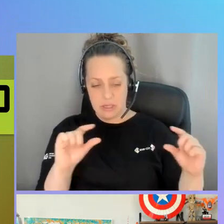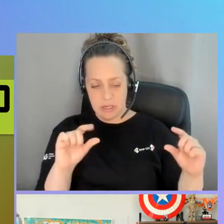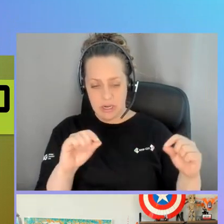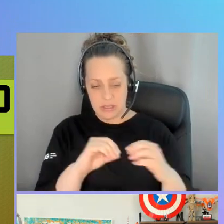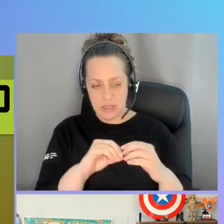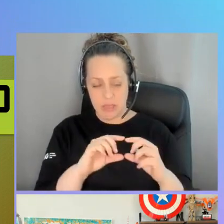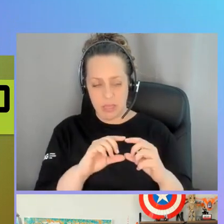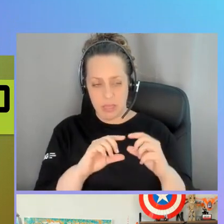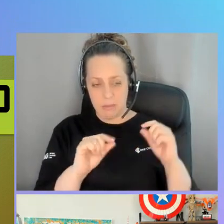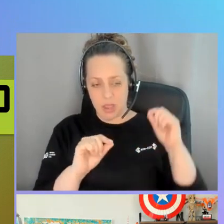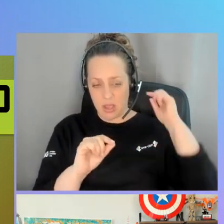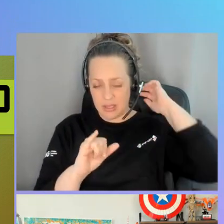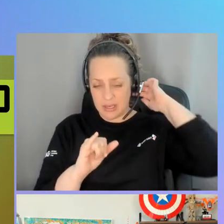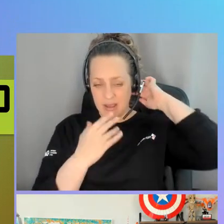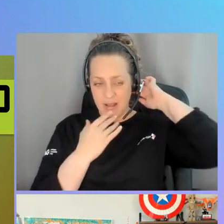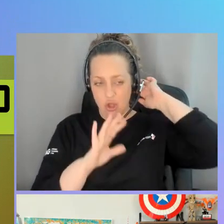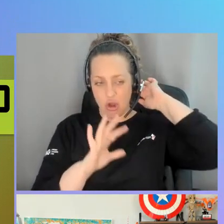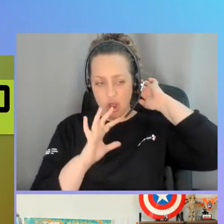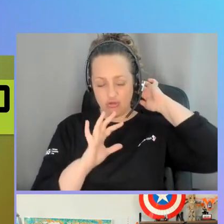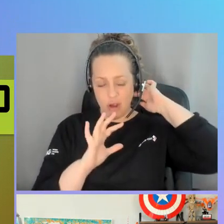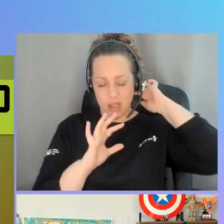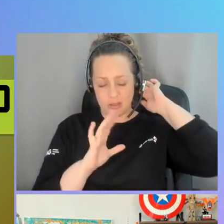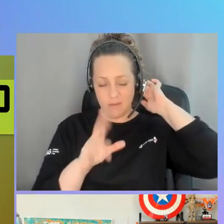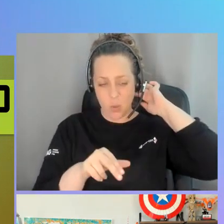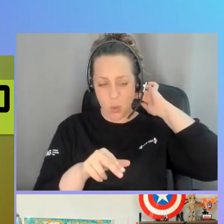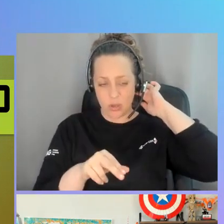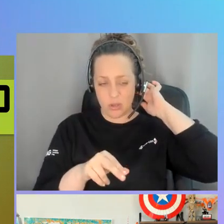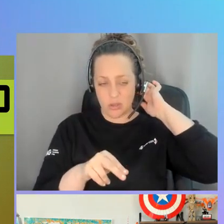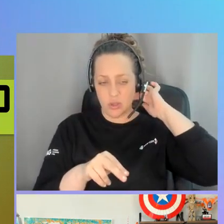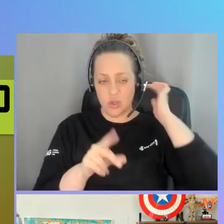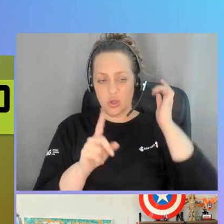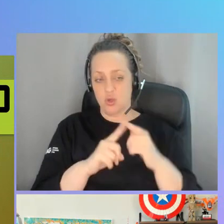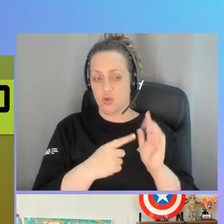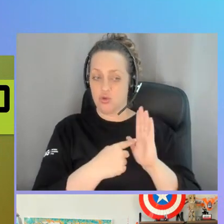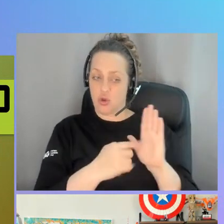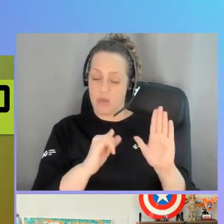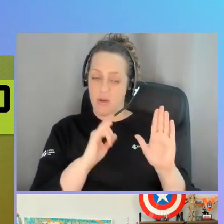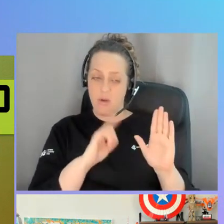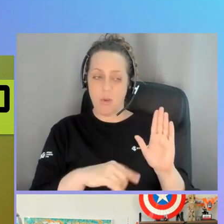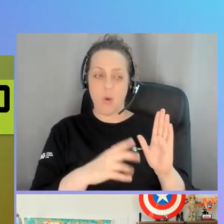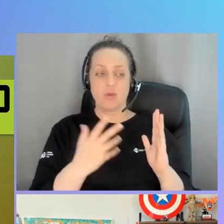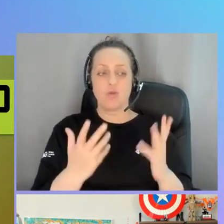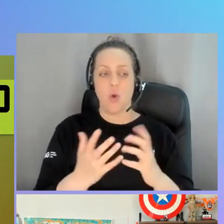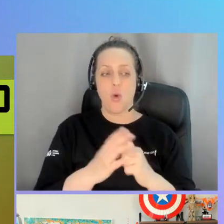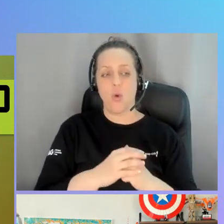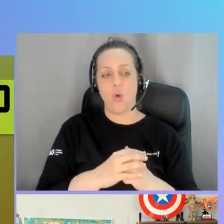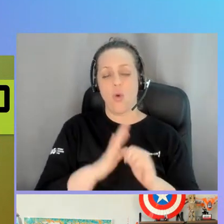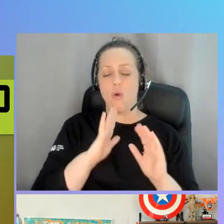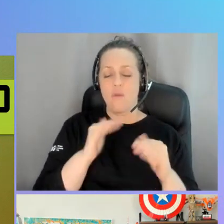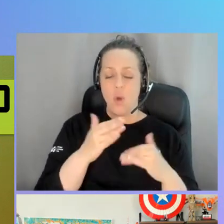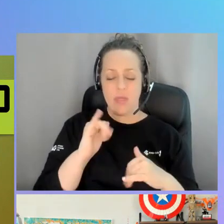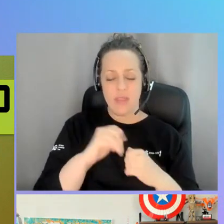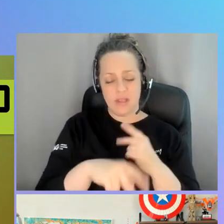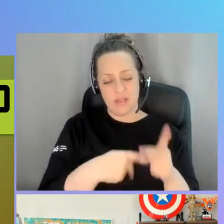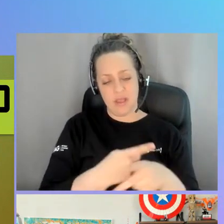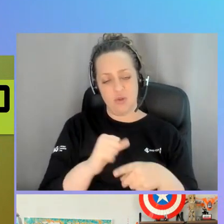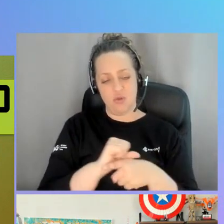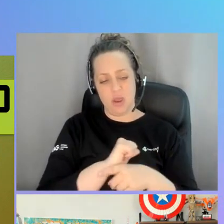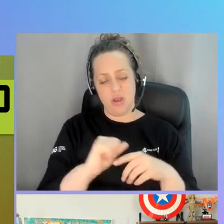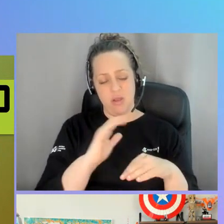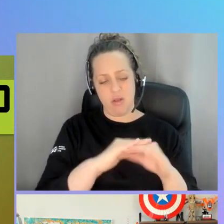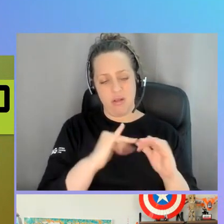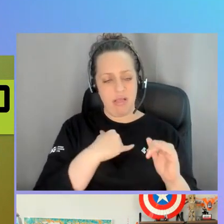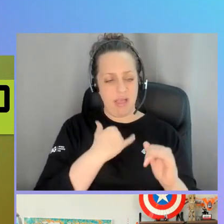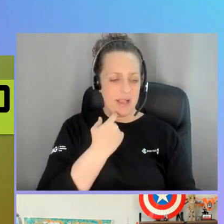boxes that meet color contrast, of course, to show that report. So focusing this type of training on, like I